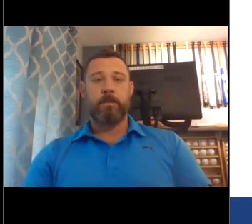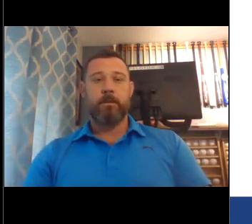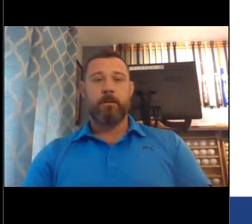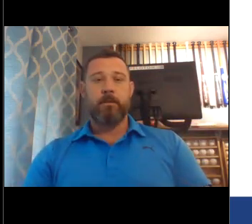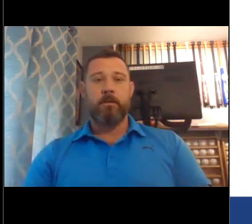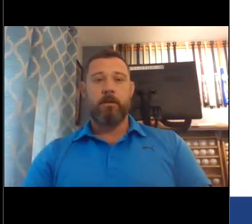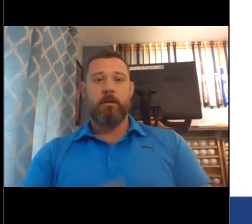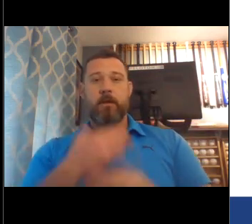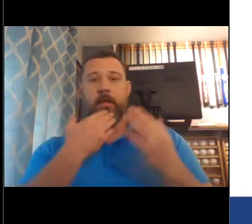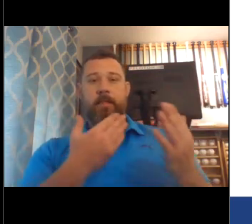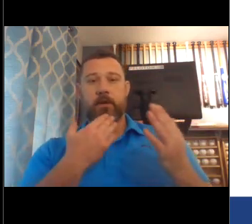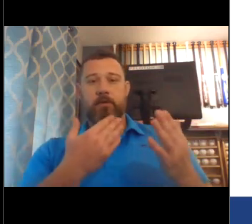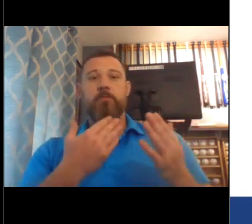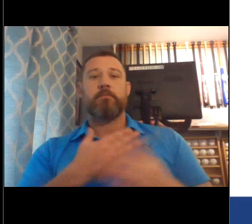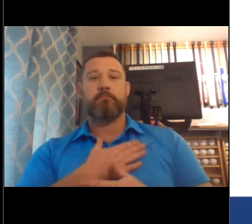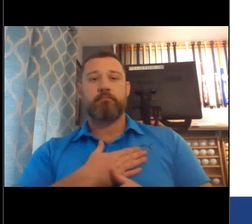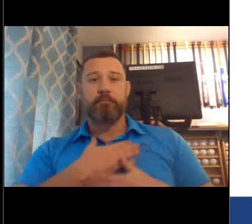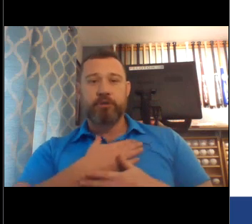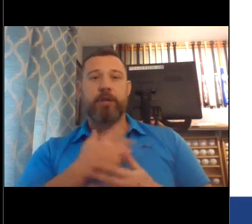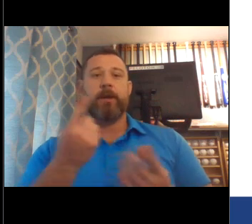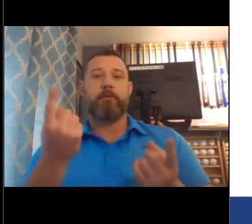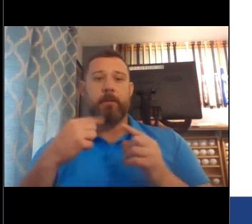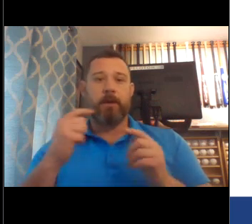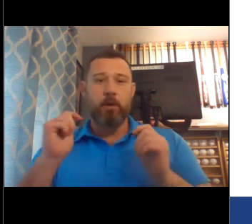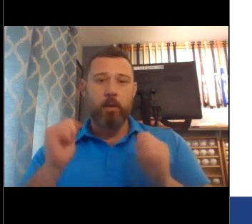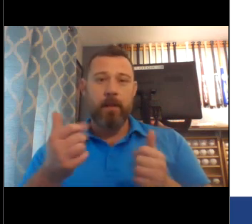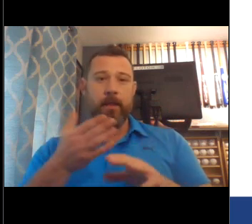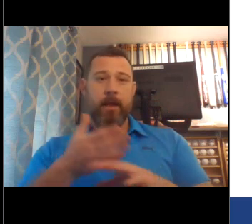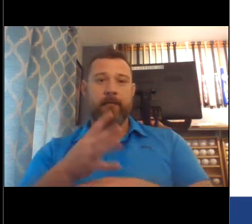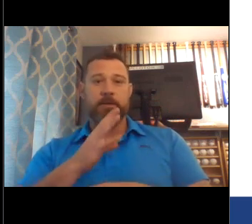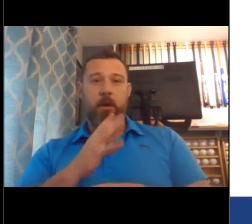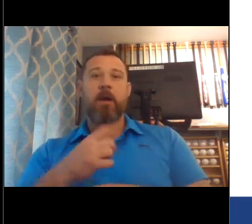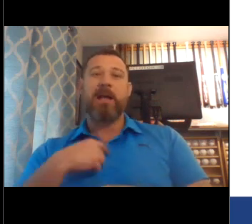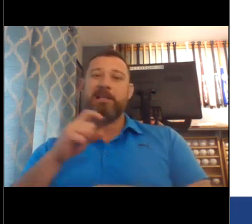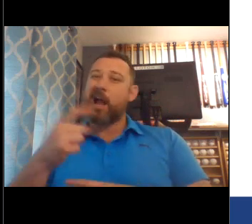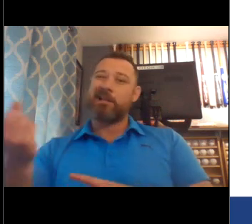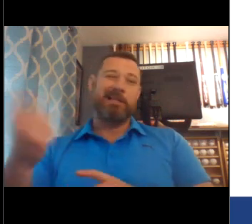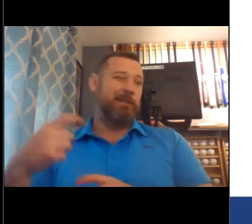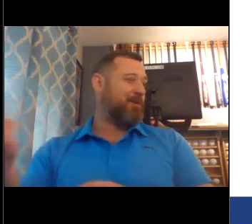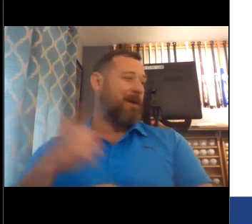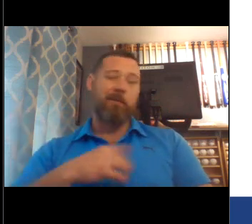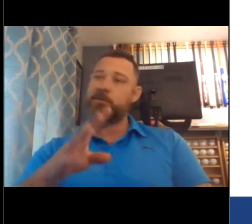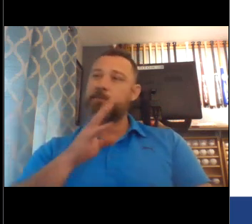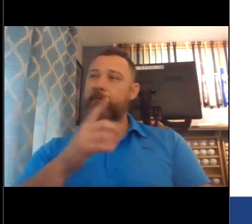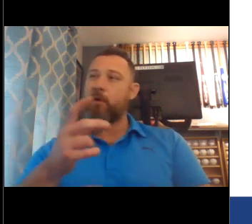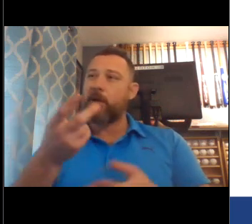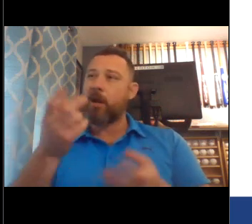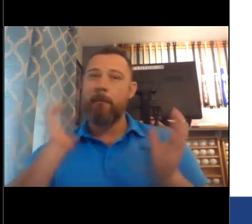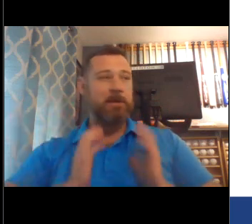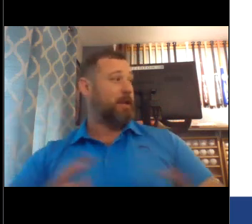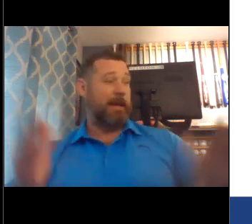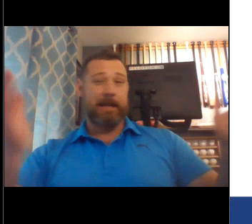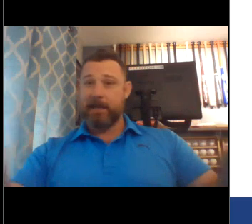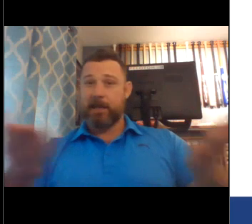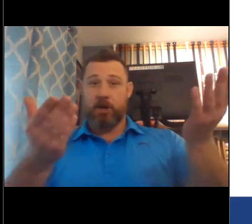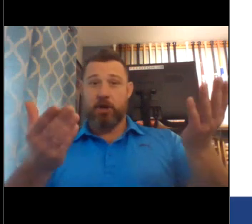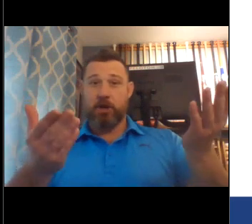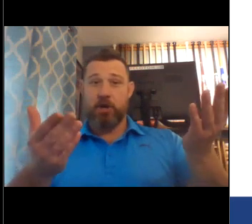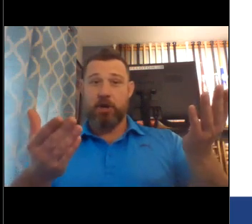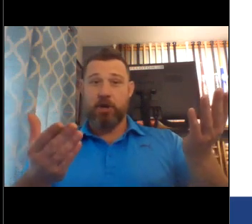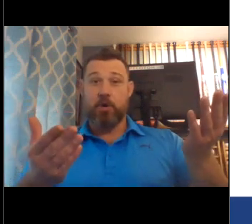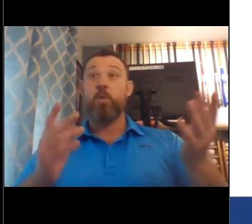Thank you, Brian. Appreciate you coming so quickly after we talked, and I said I need you to come speak before the commission, and now here you are already. Well, when you say,